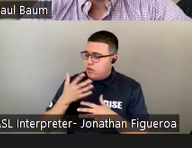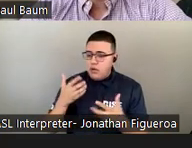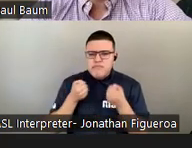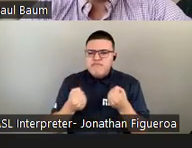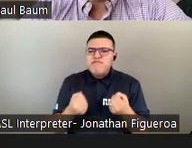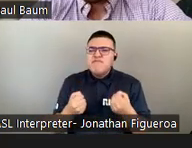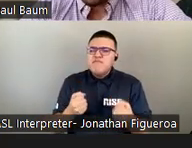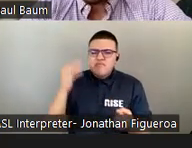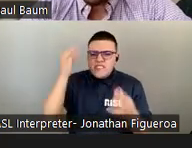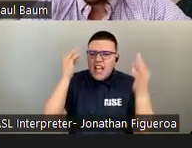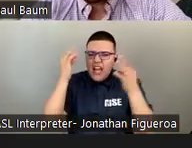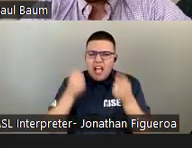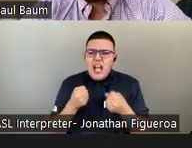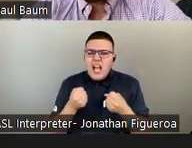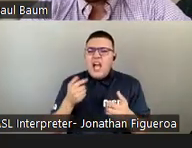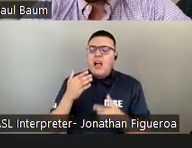That happened for months at a time.